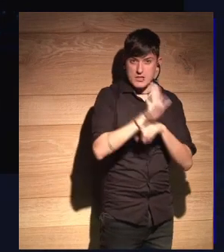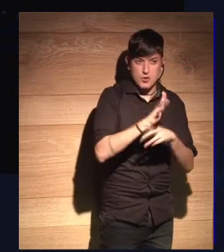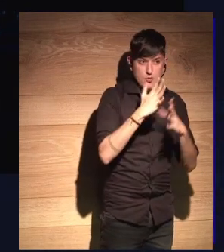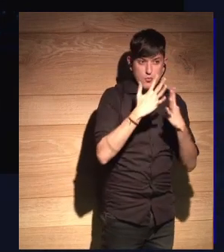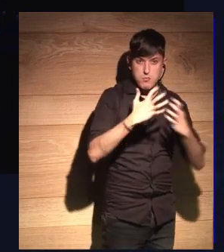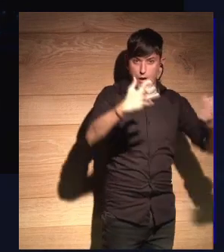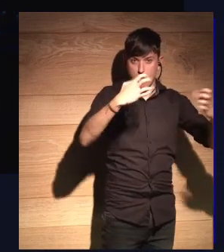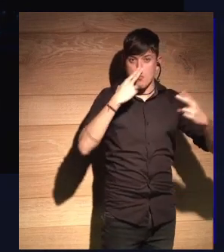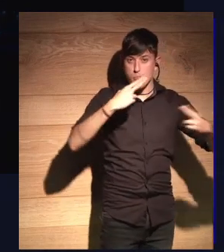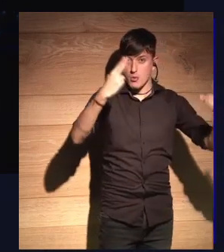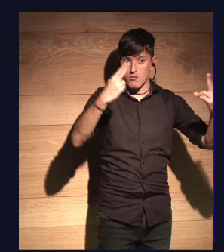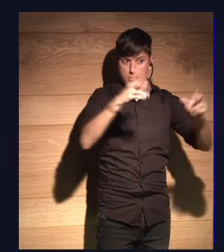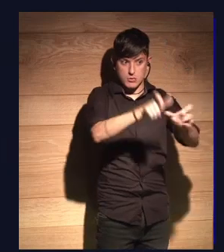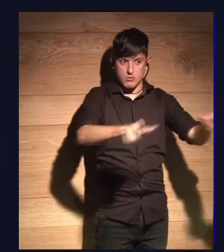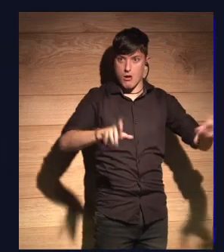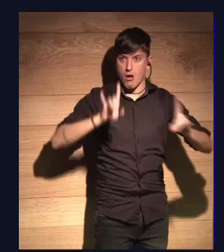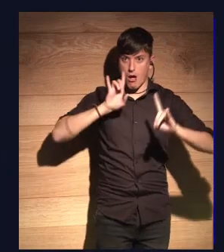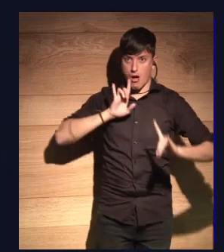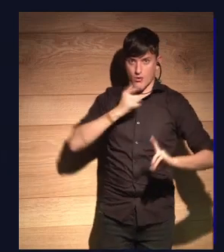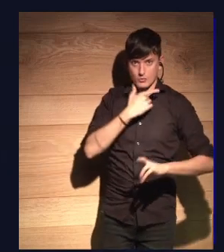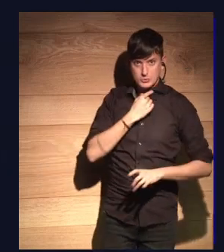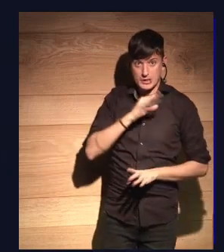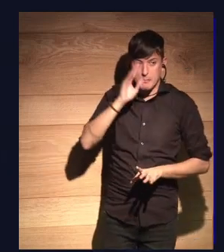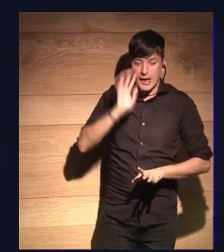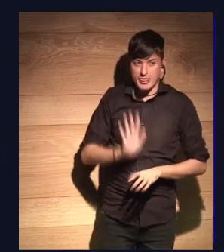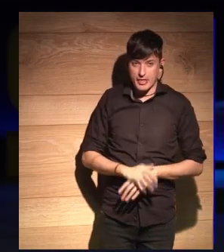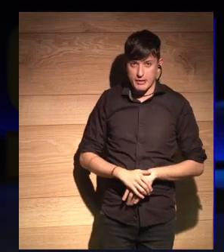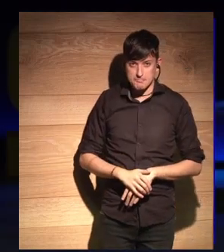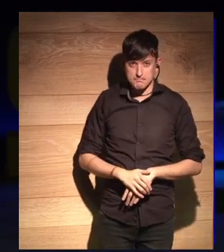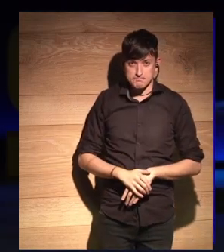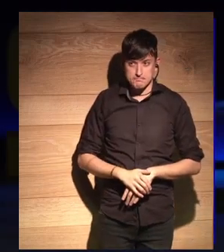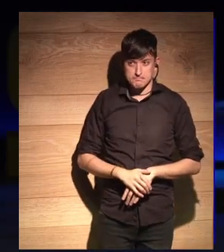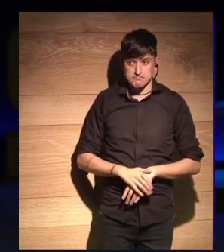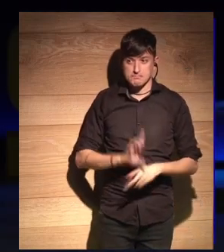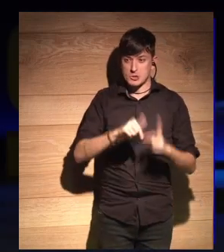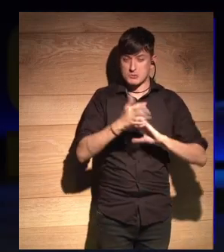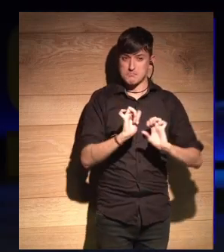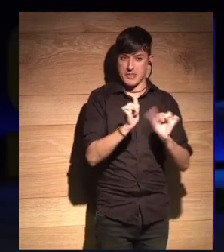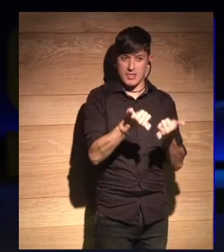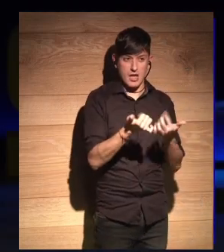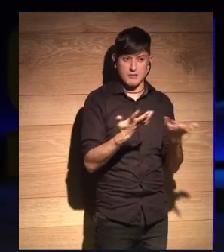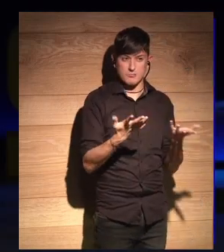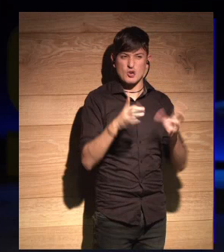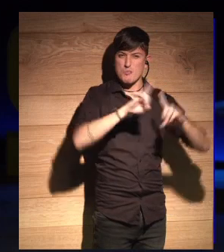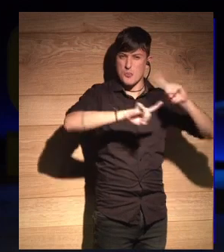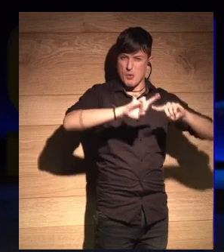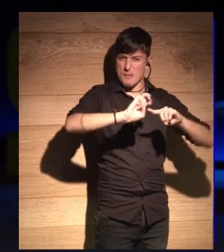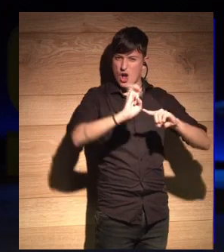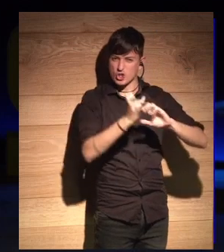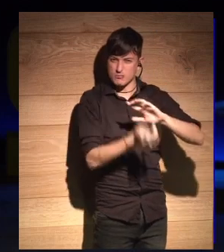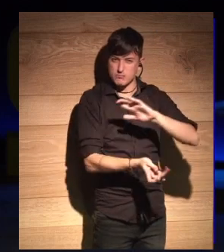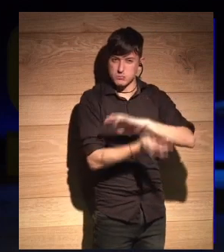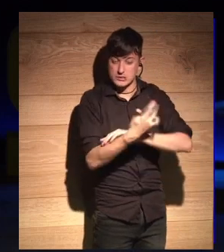were really taken by it. So then we had another problem. I needed to shoot 3